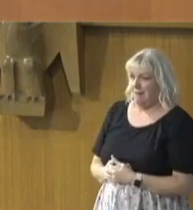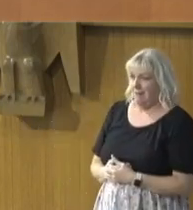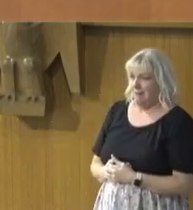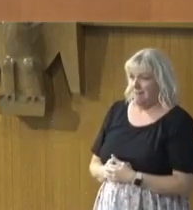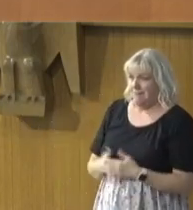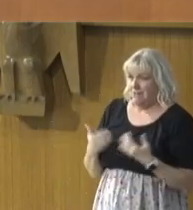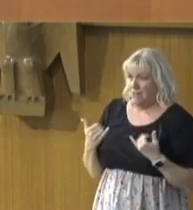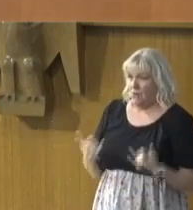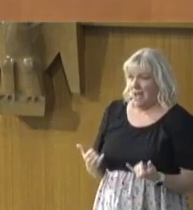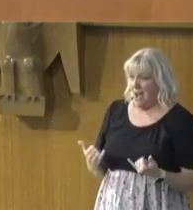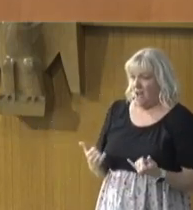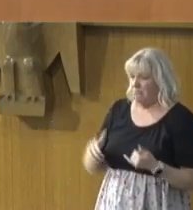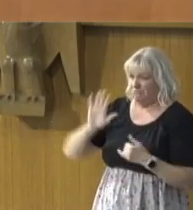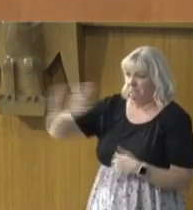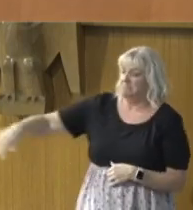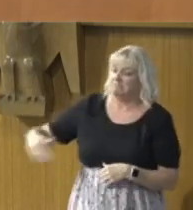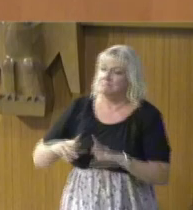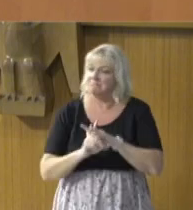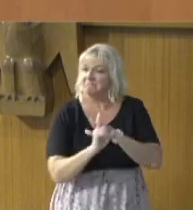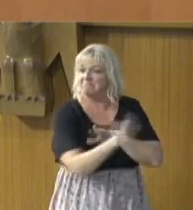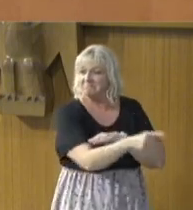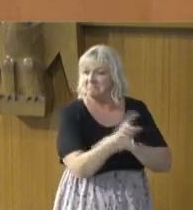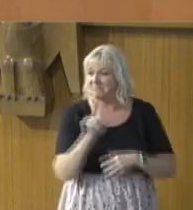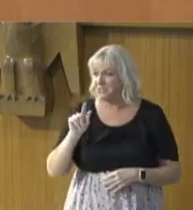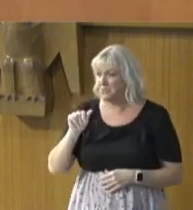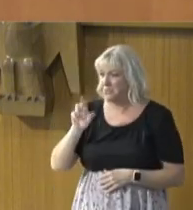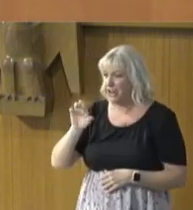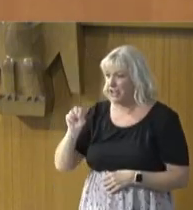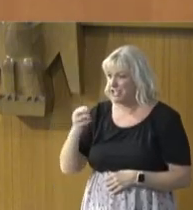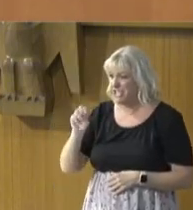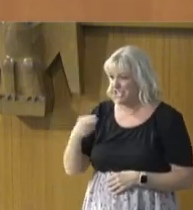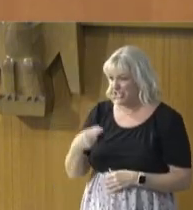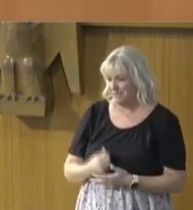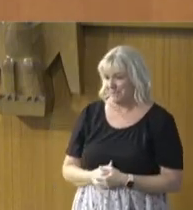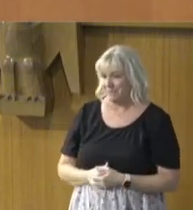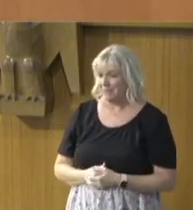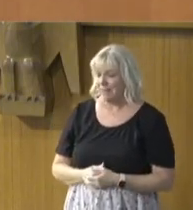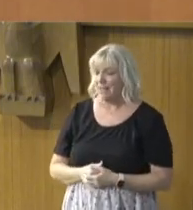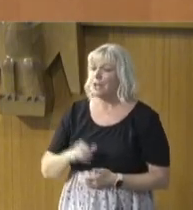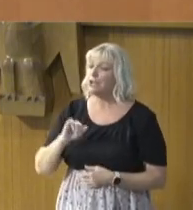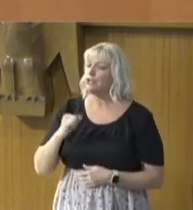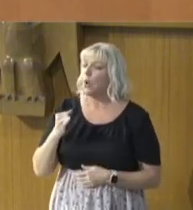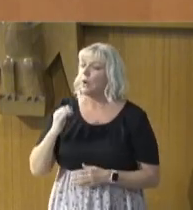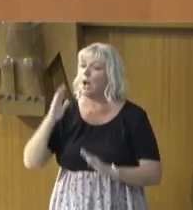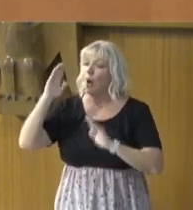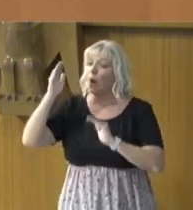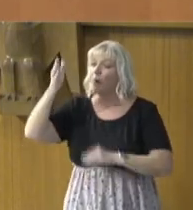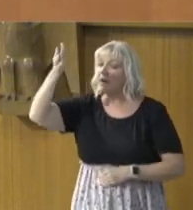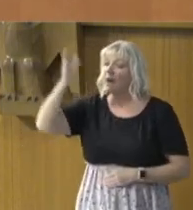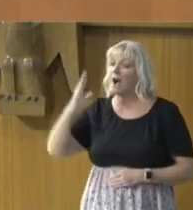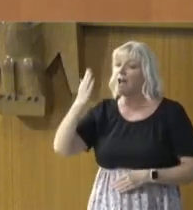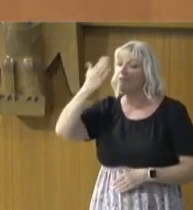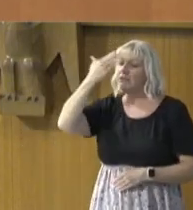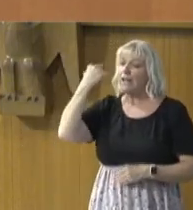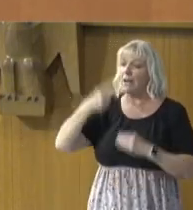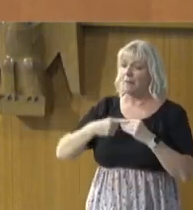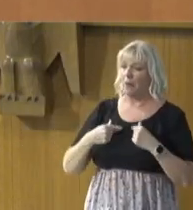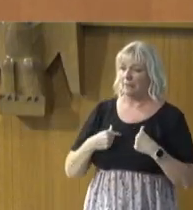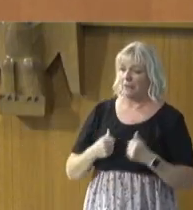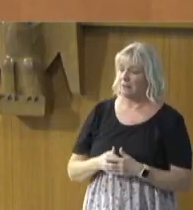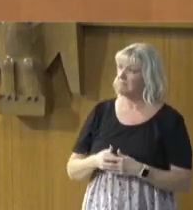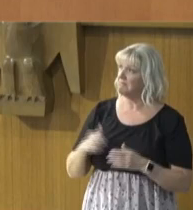west to Tarshish he goes. Jonah is hoping that God will forget about him. Or give up on him.